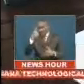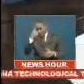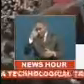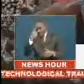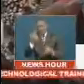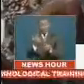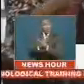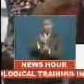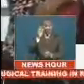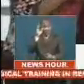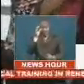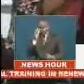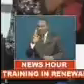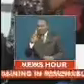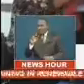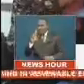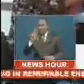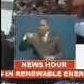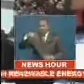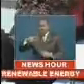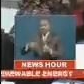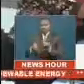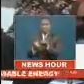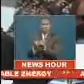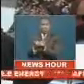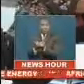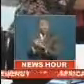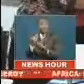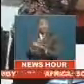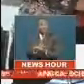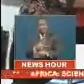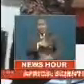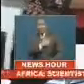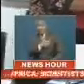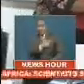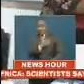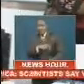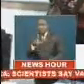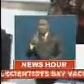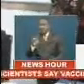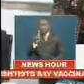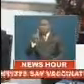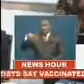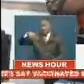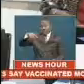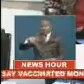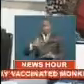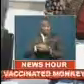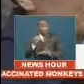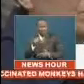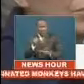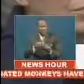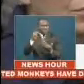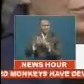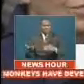China, UNDP, with funding from Denmark. The project facilitators, the UNDP, believes that the project will